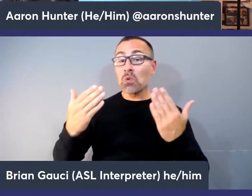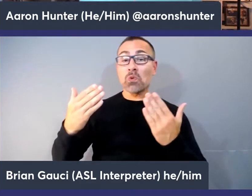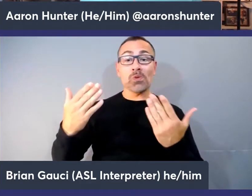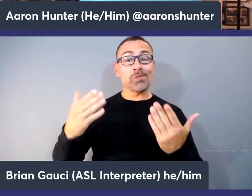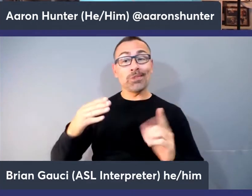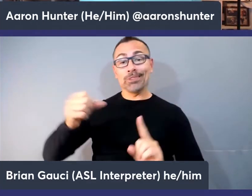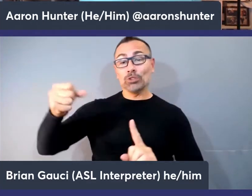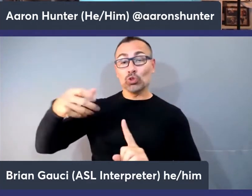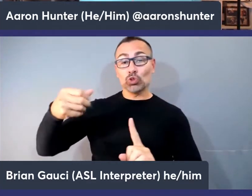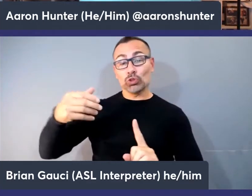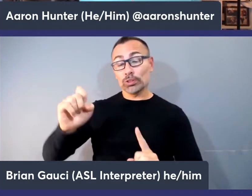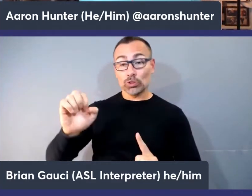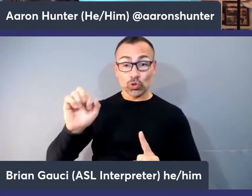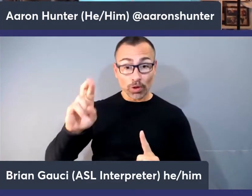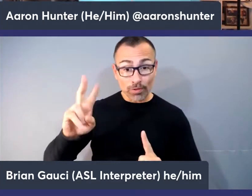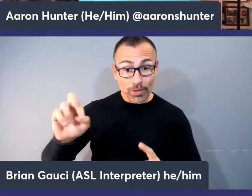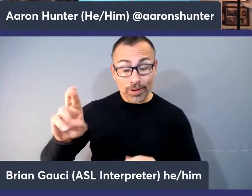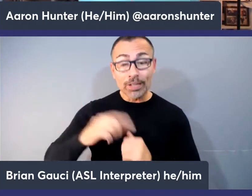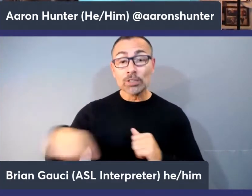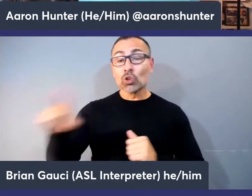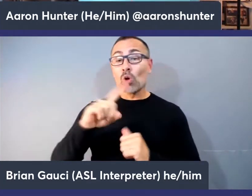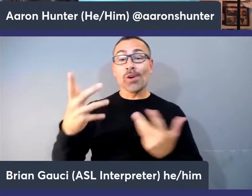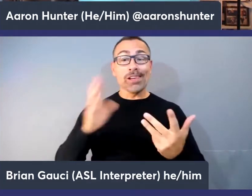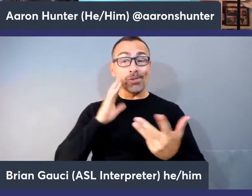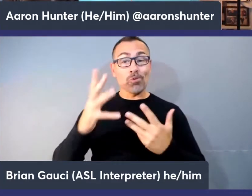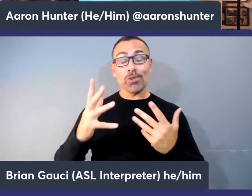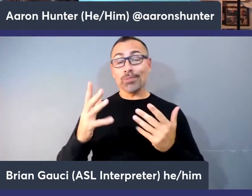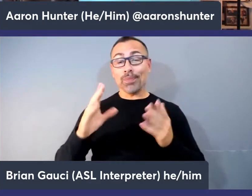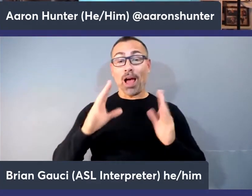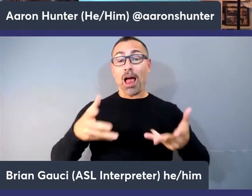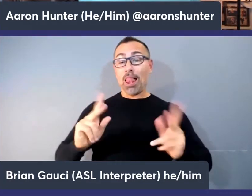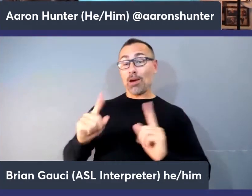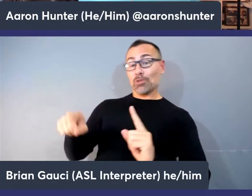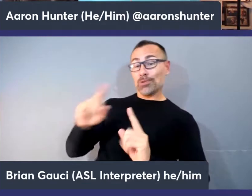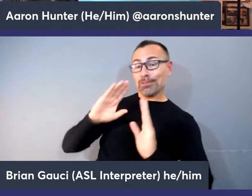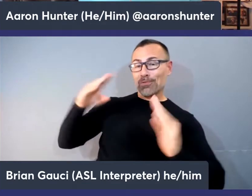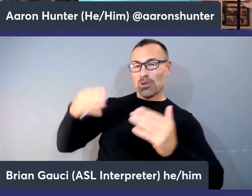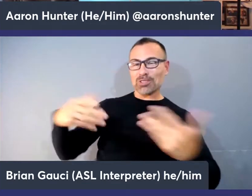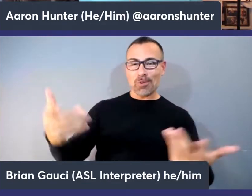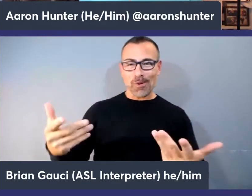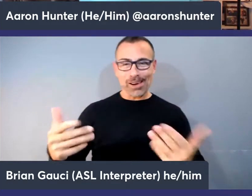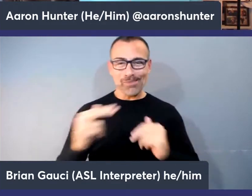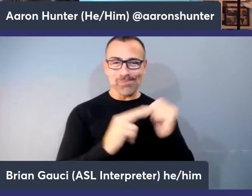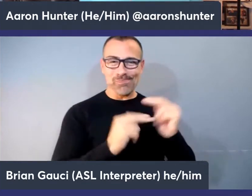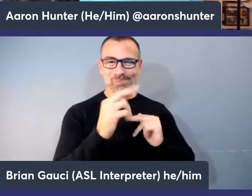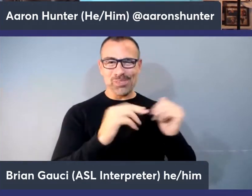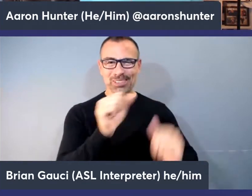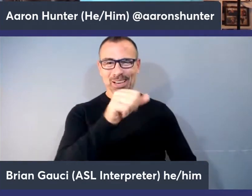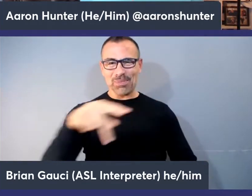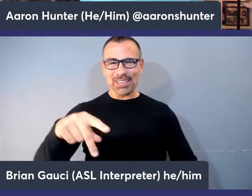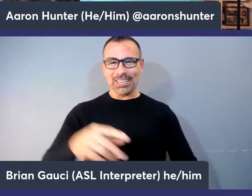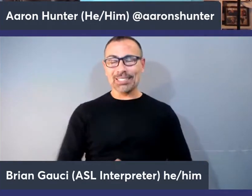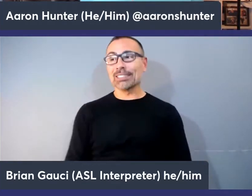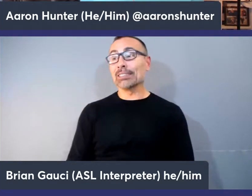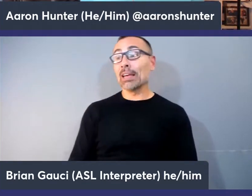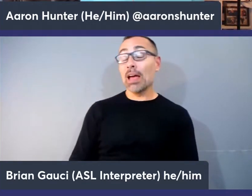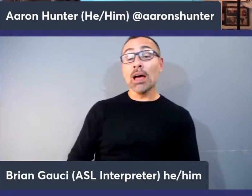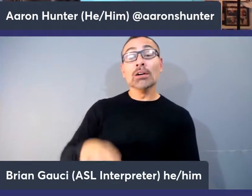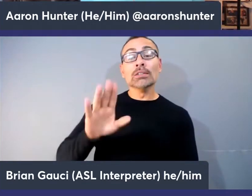allows you to just focus on building applications. That's very impressive. And this new feature that you're going to be telling us about